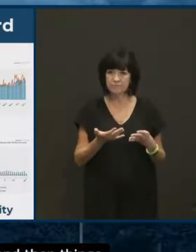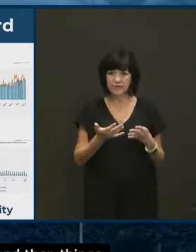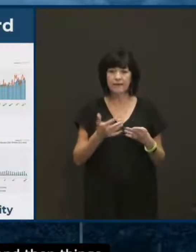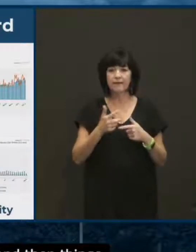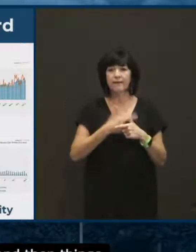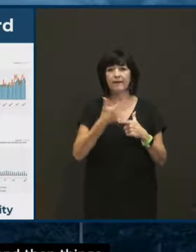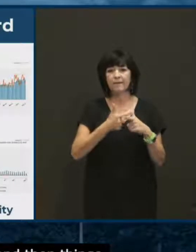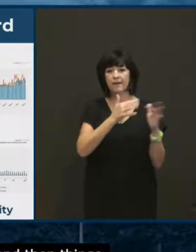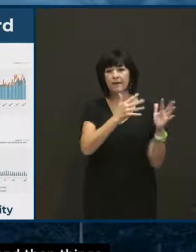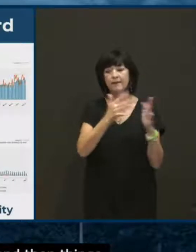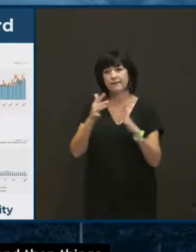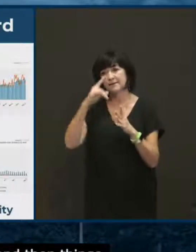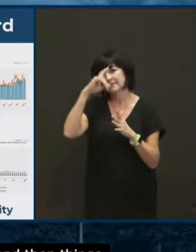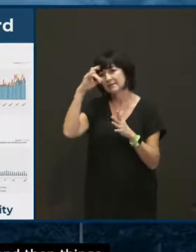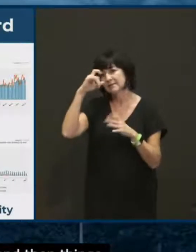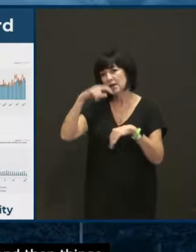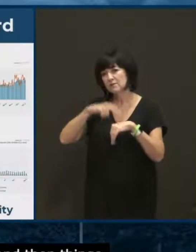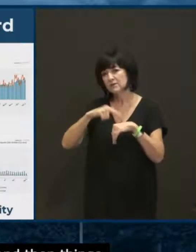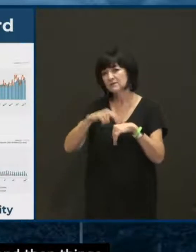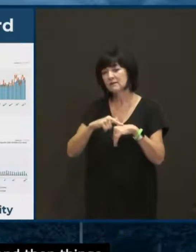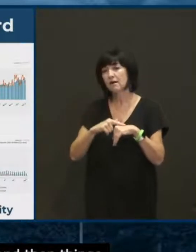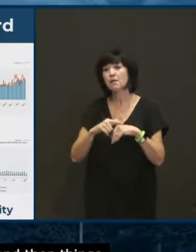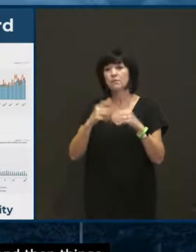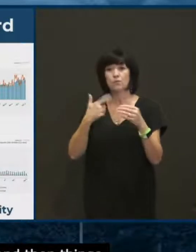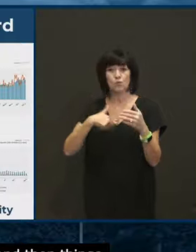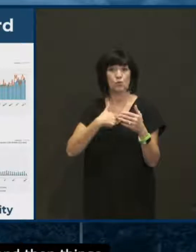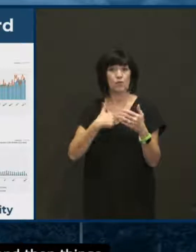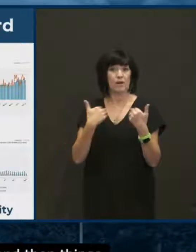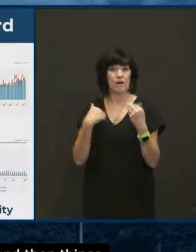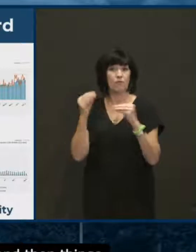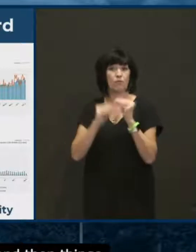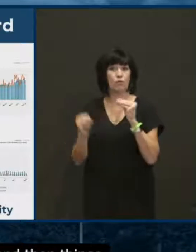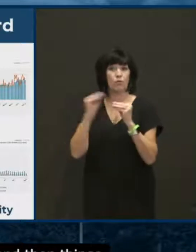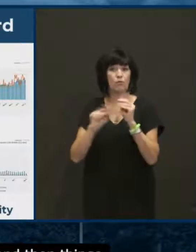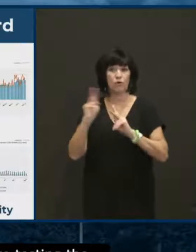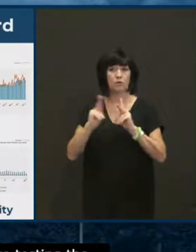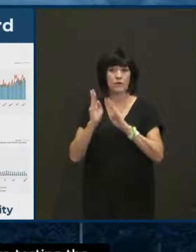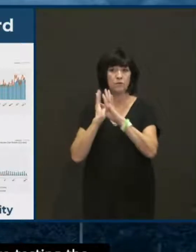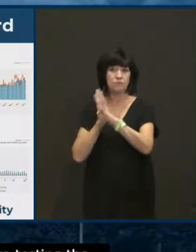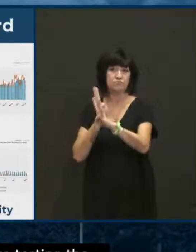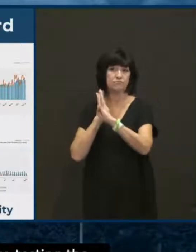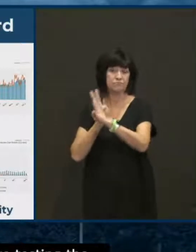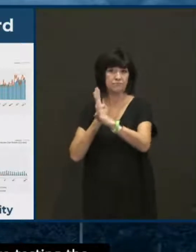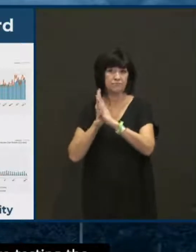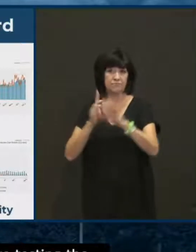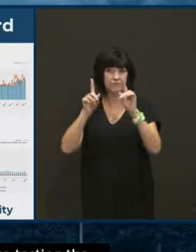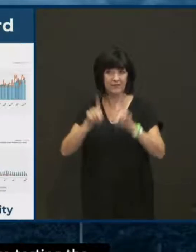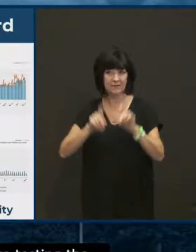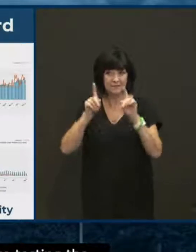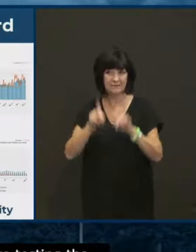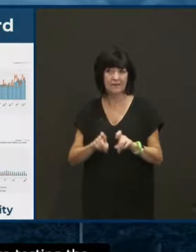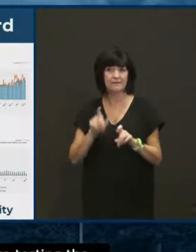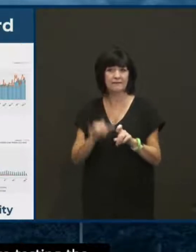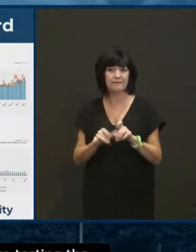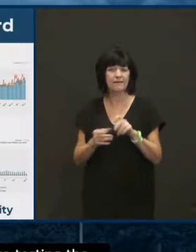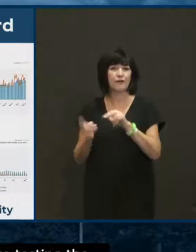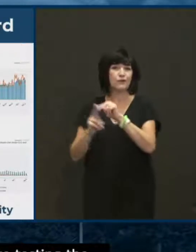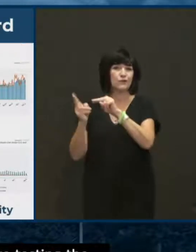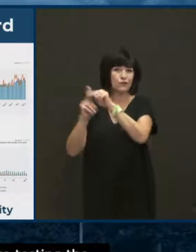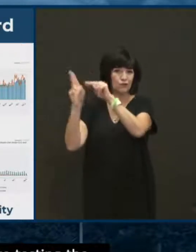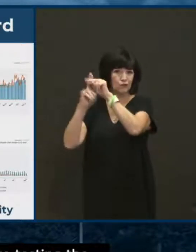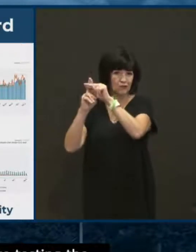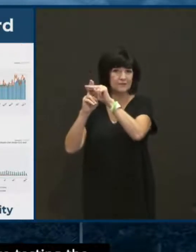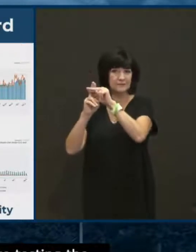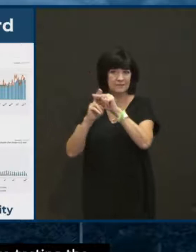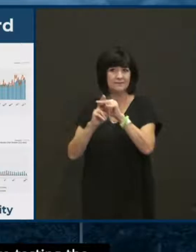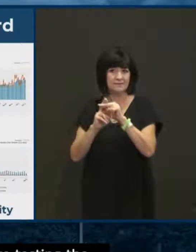and as we moved into testing more people, the percentage of persons testing positive went up there. Actually, the percentage